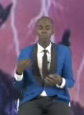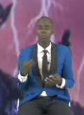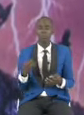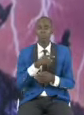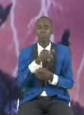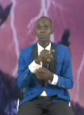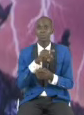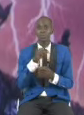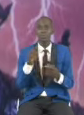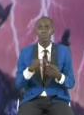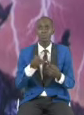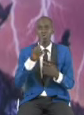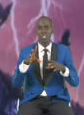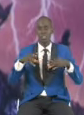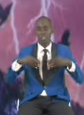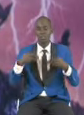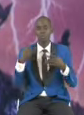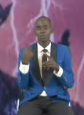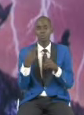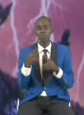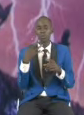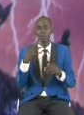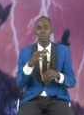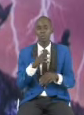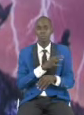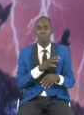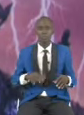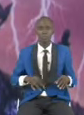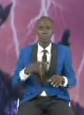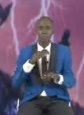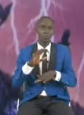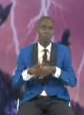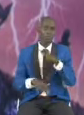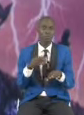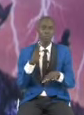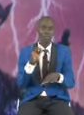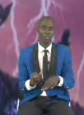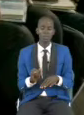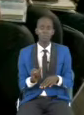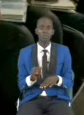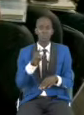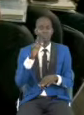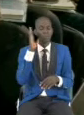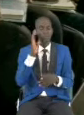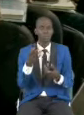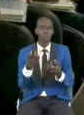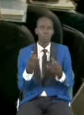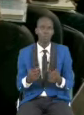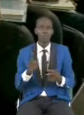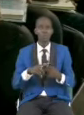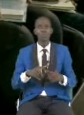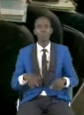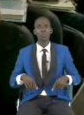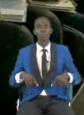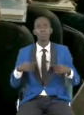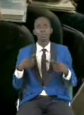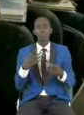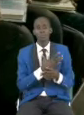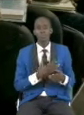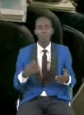of Christ and you live by that word, you'll come to life. And that life will keep